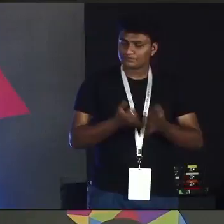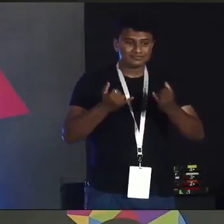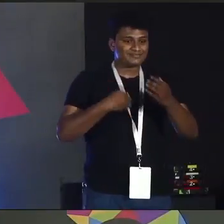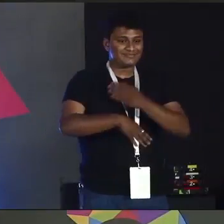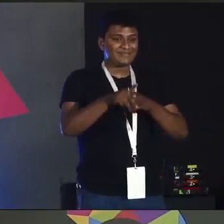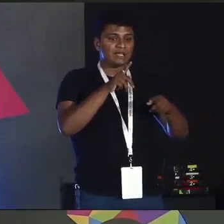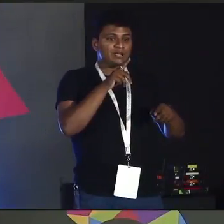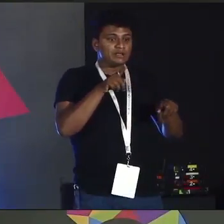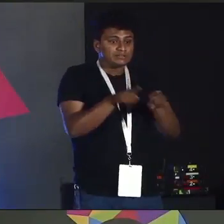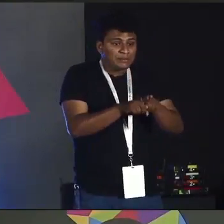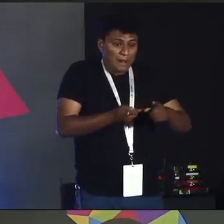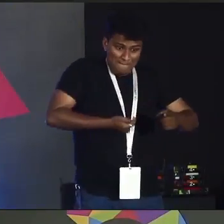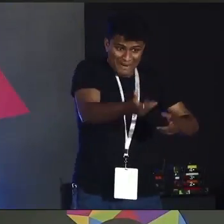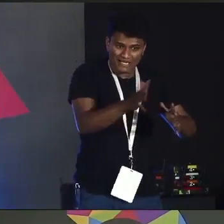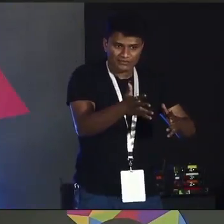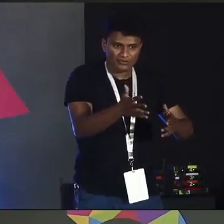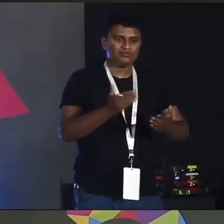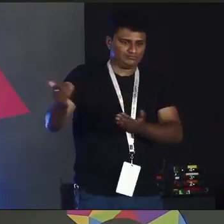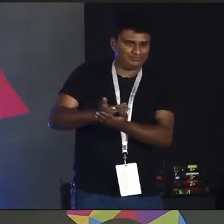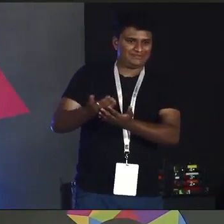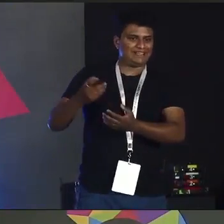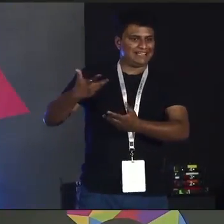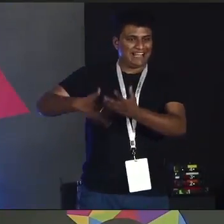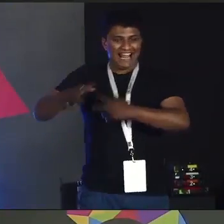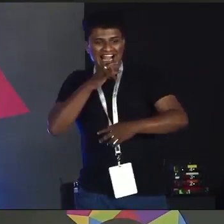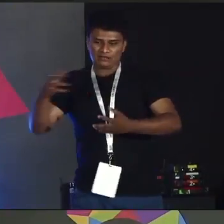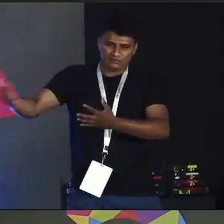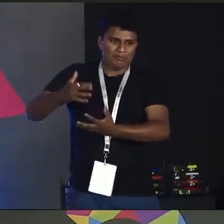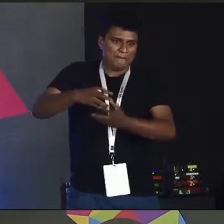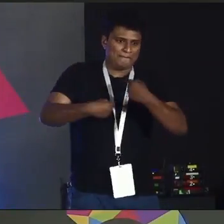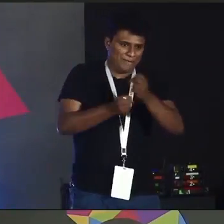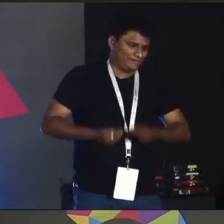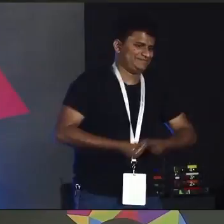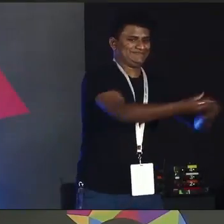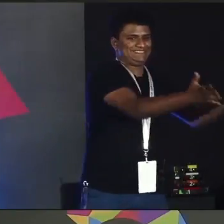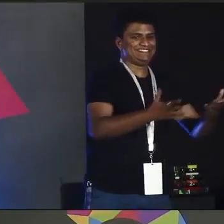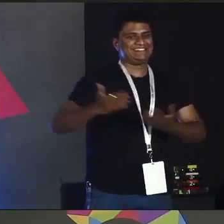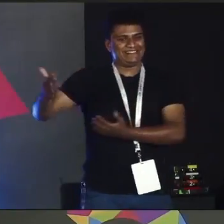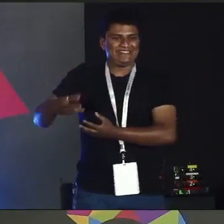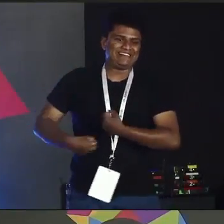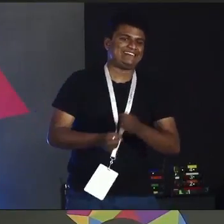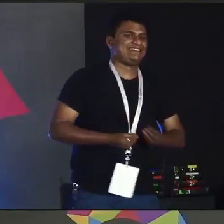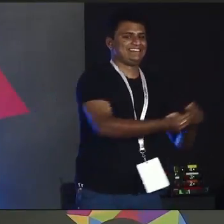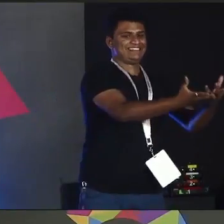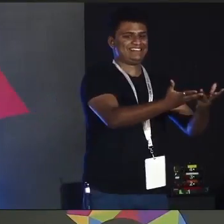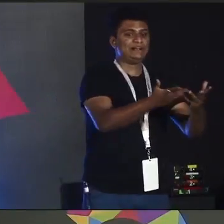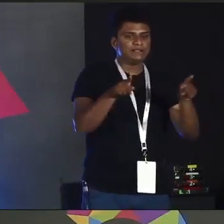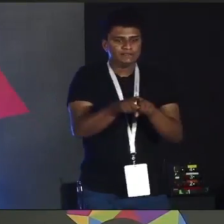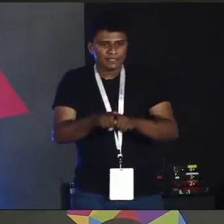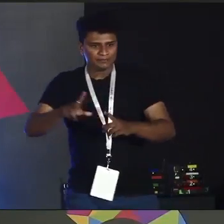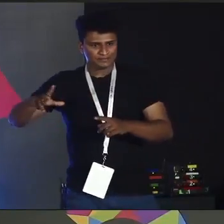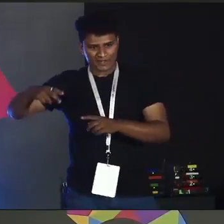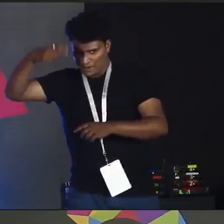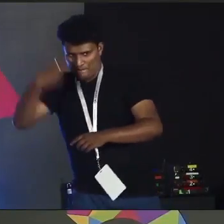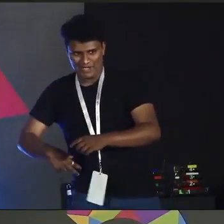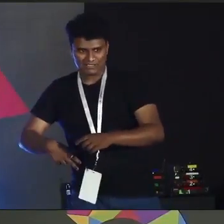trash-based. Also, we have been able to identify two new currencies. So it is actually a barter between labor